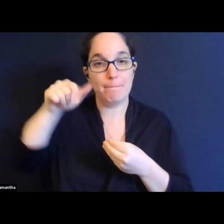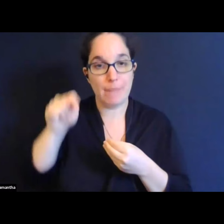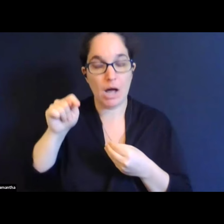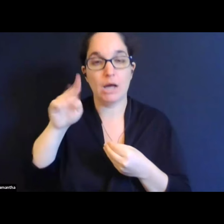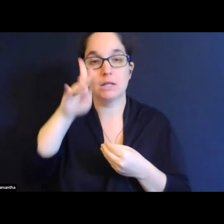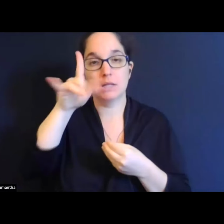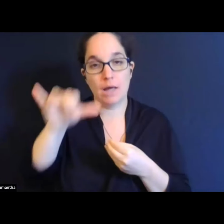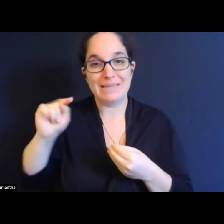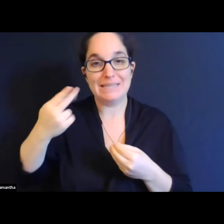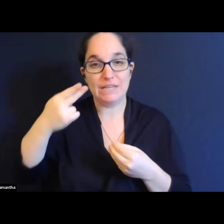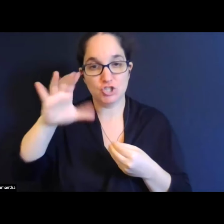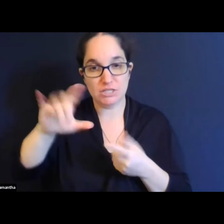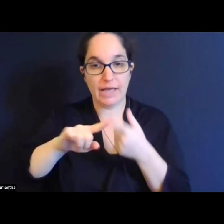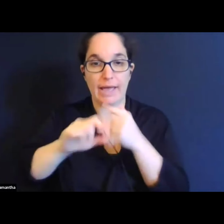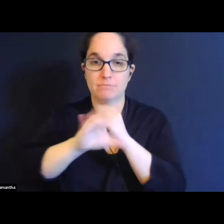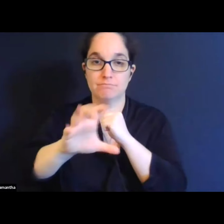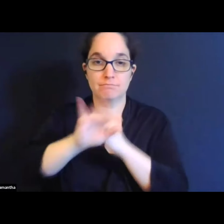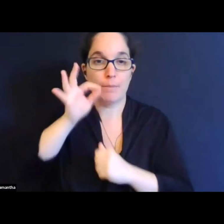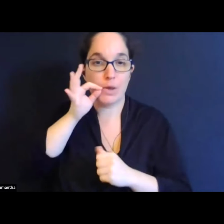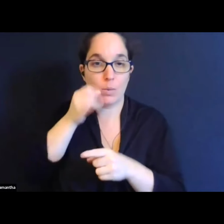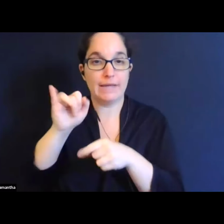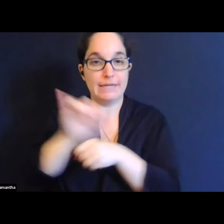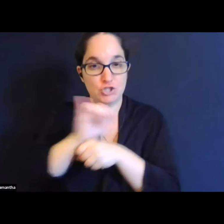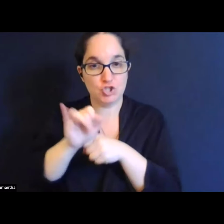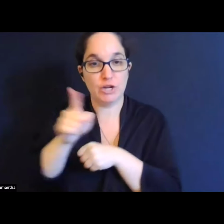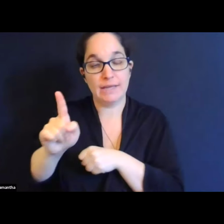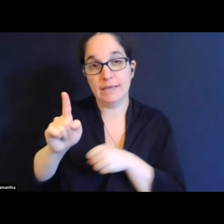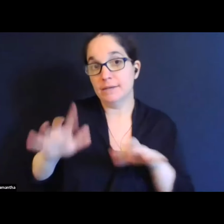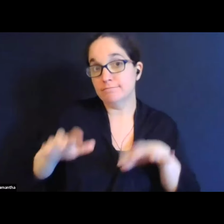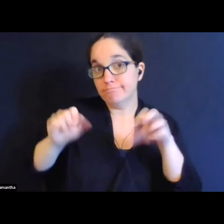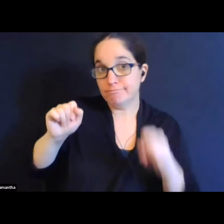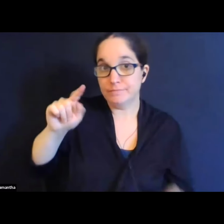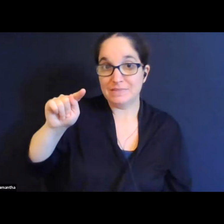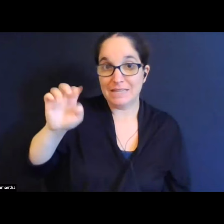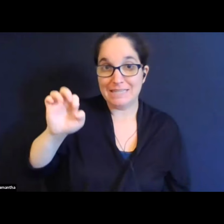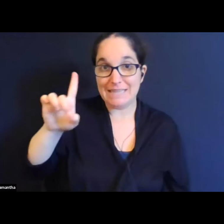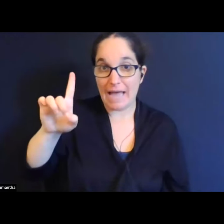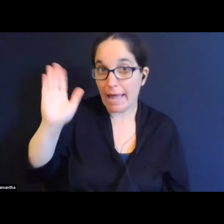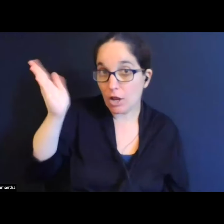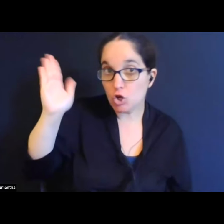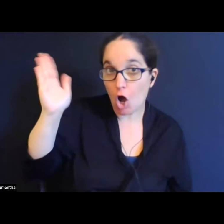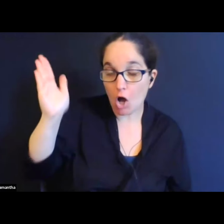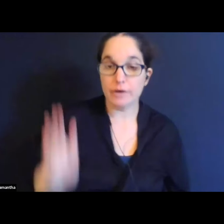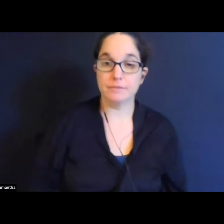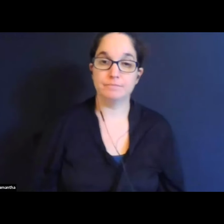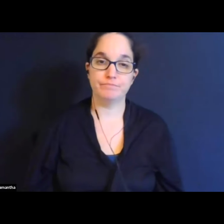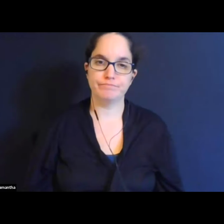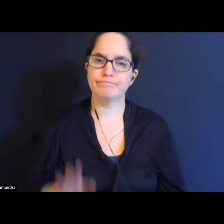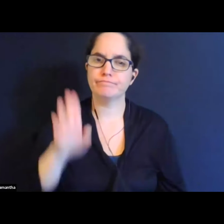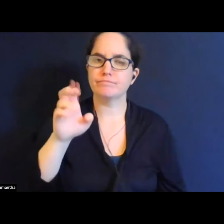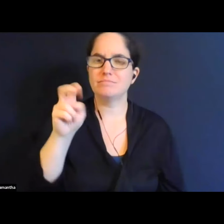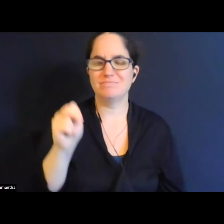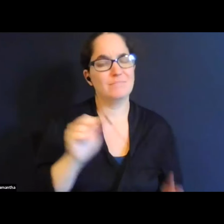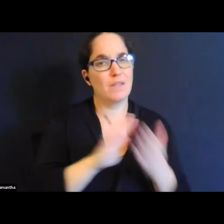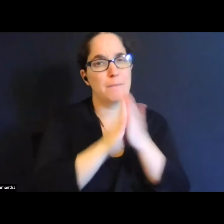a TED Talk, Surprising Truths About Legalizing Cannabis. In these ways, Ben has remained active